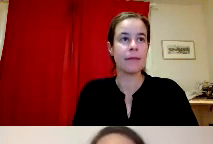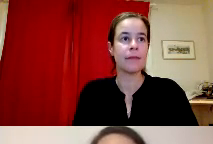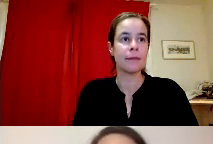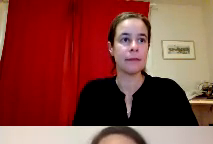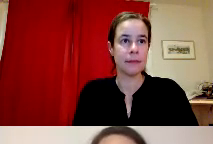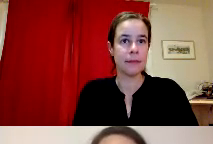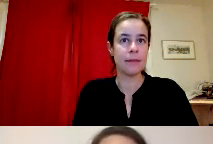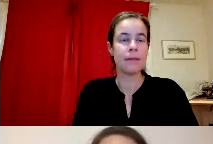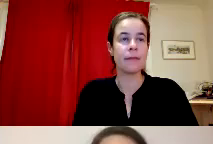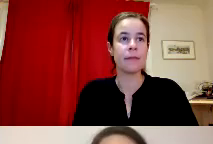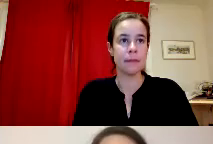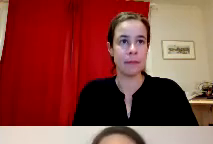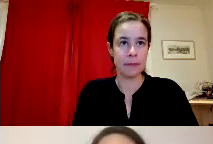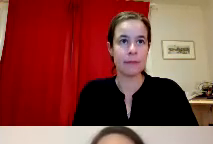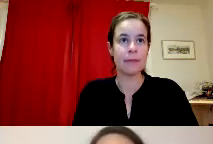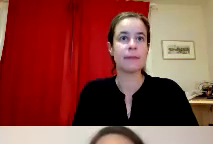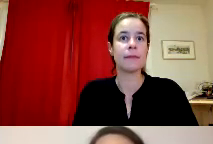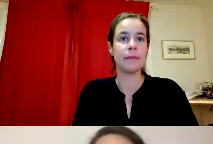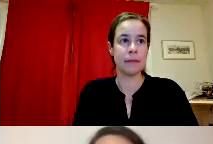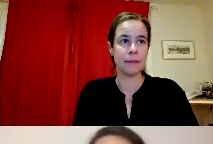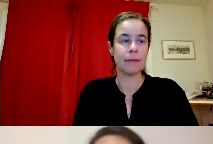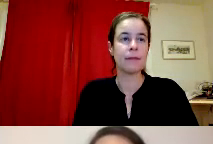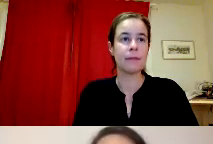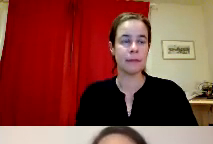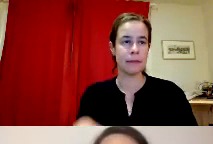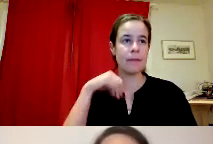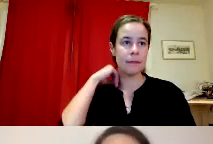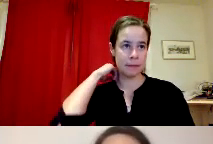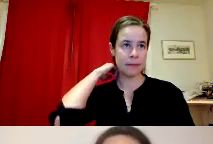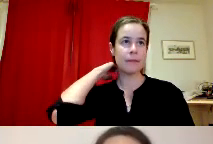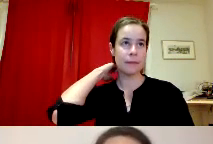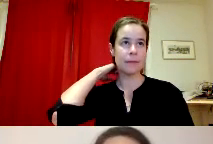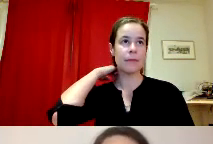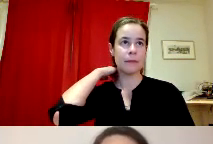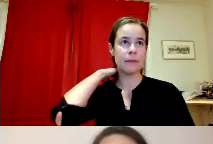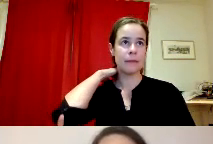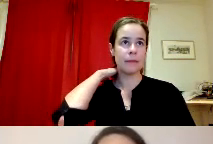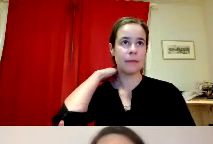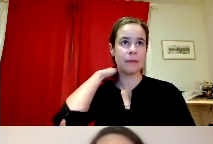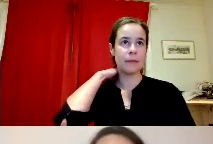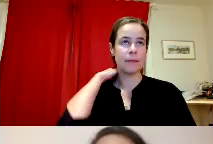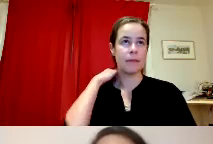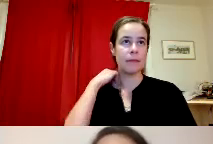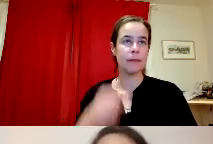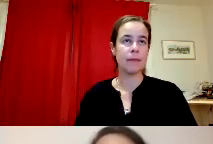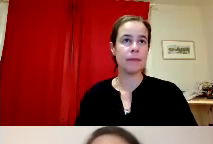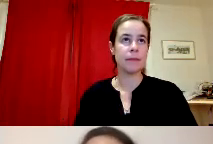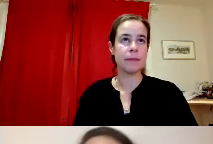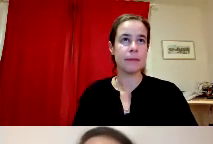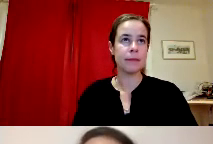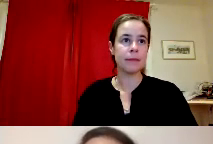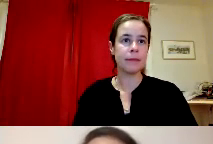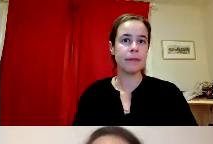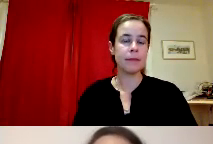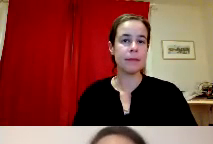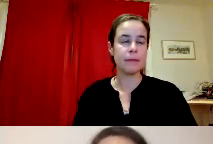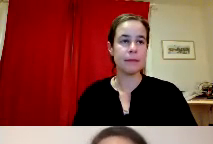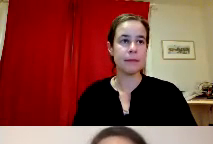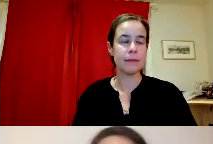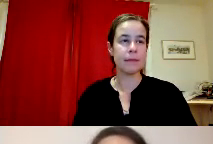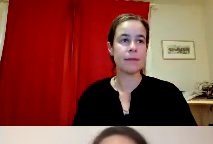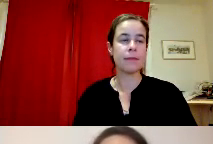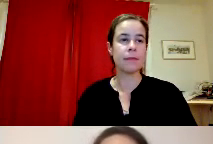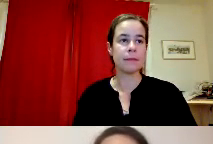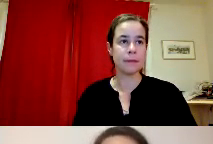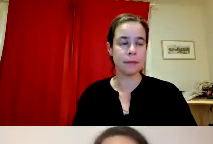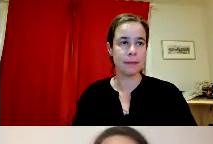of lactation support appointments and a lot of postnatal checkups, these normal weigh-ins, things like that. So we collected